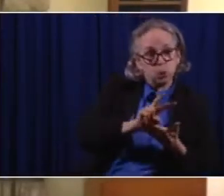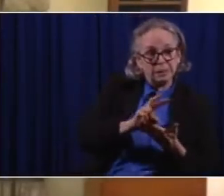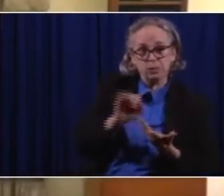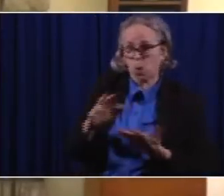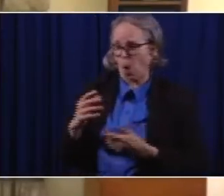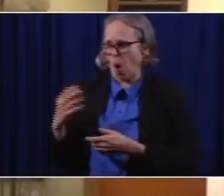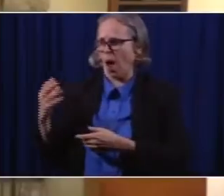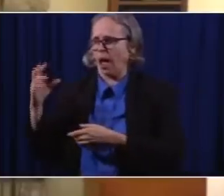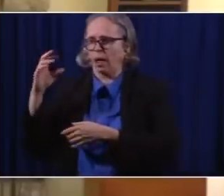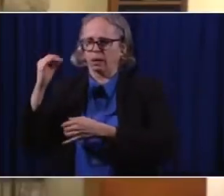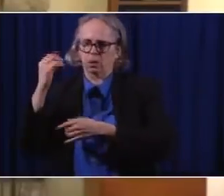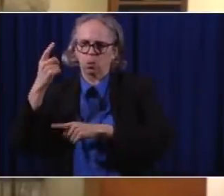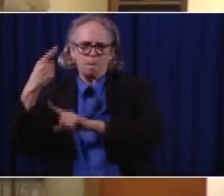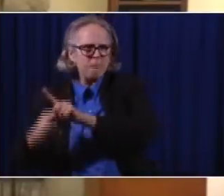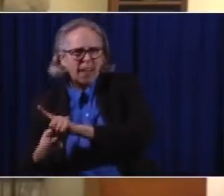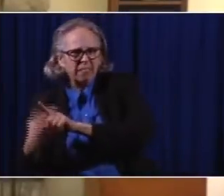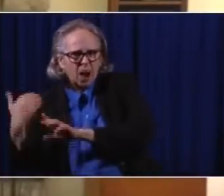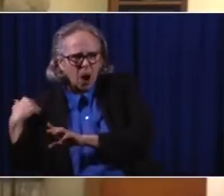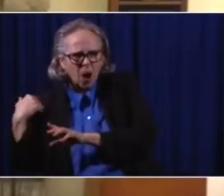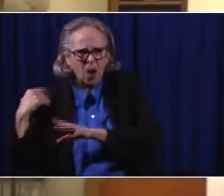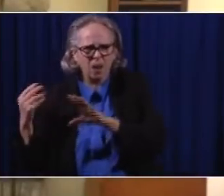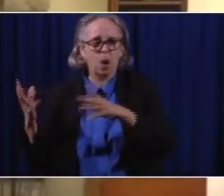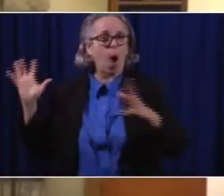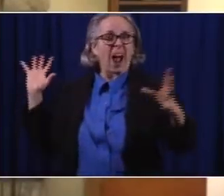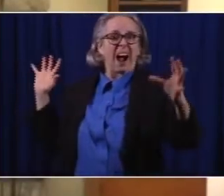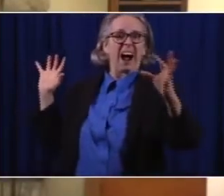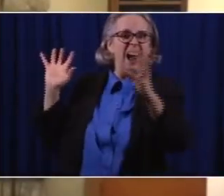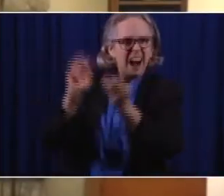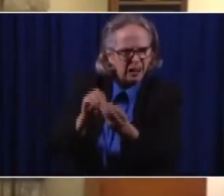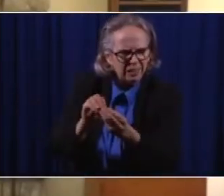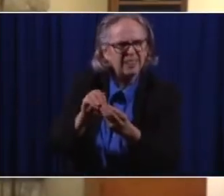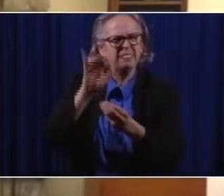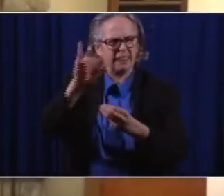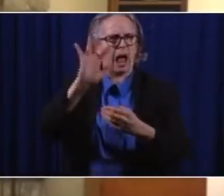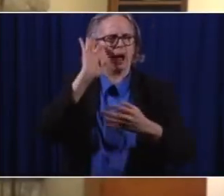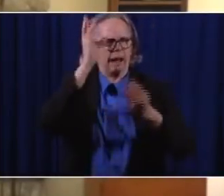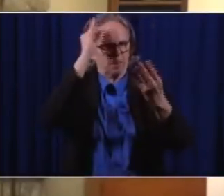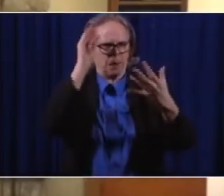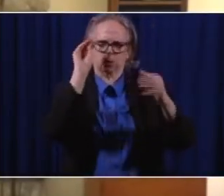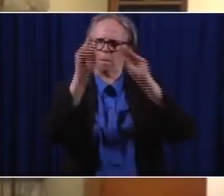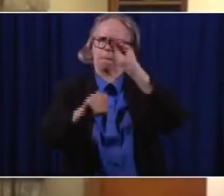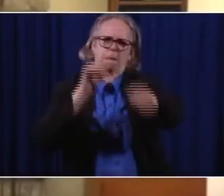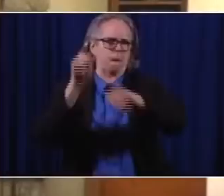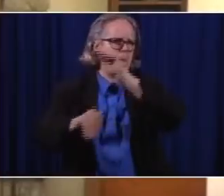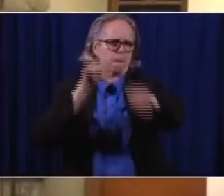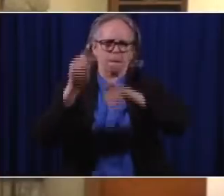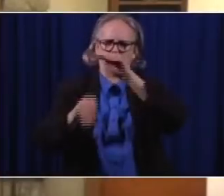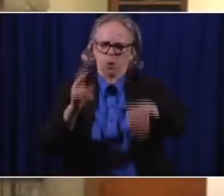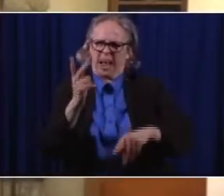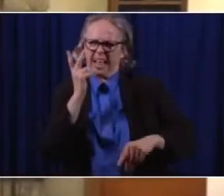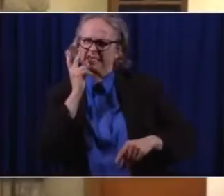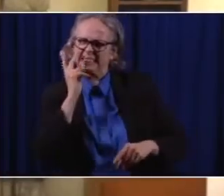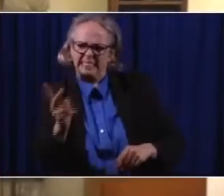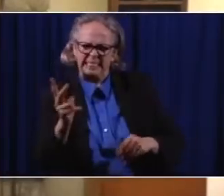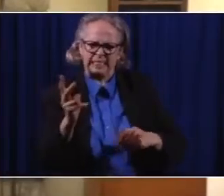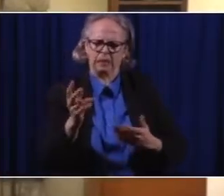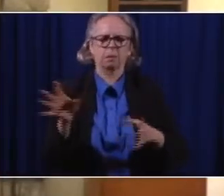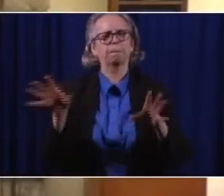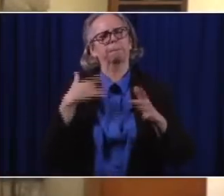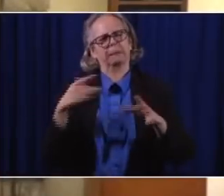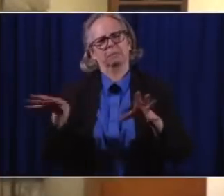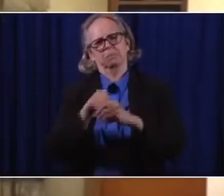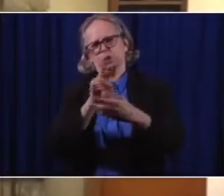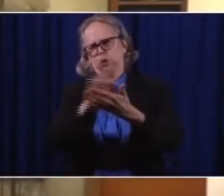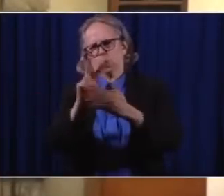can go down and just drill. What I would suggest people do when you look at this, look at the 2 weeks, because that gives you what is the